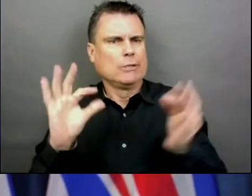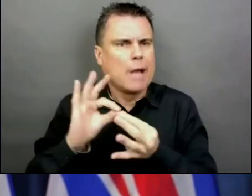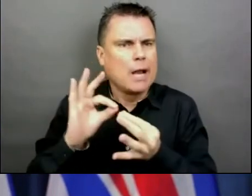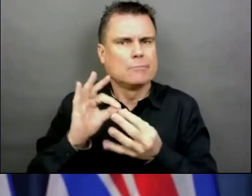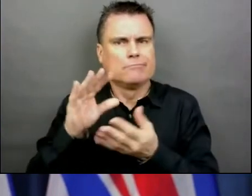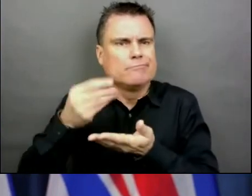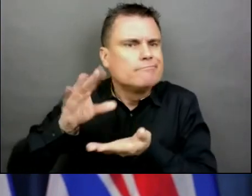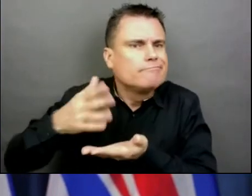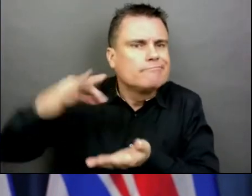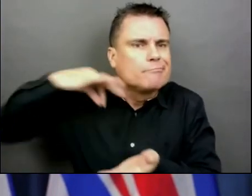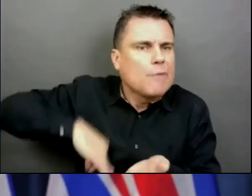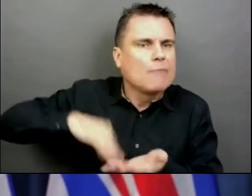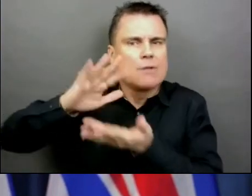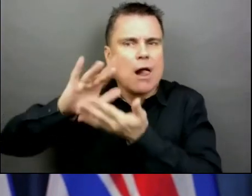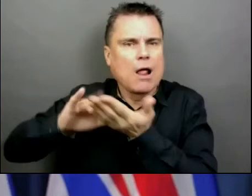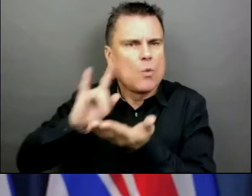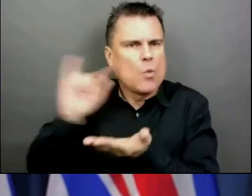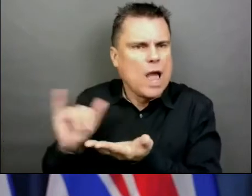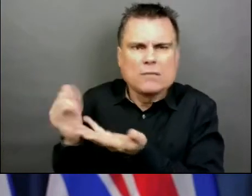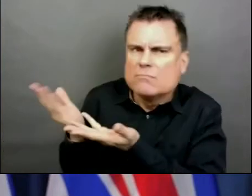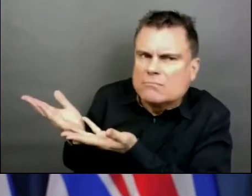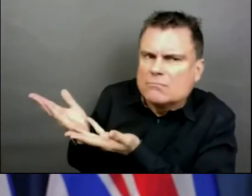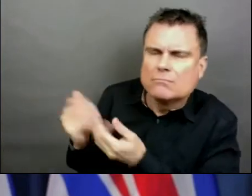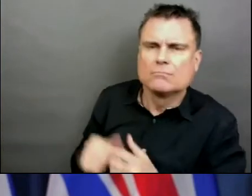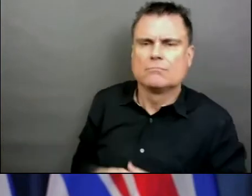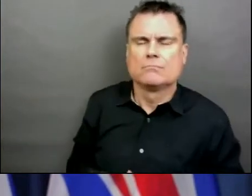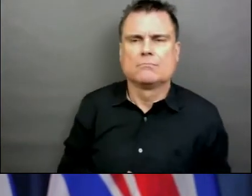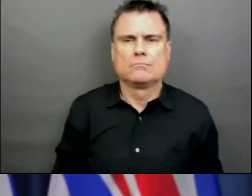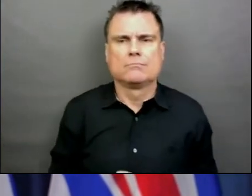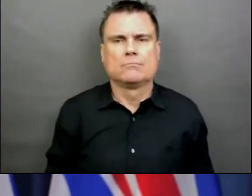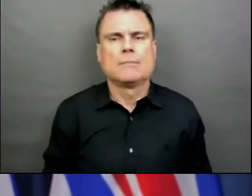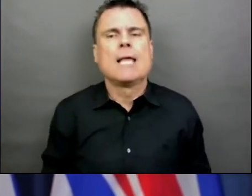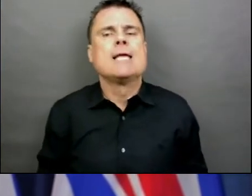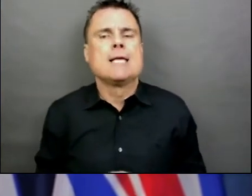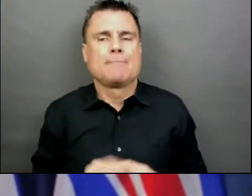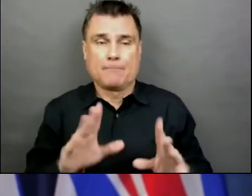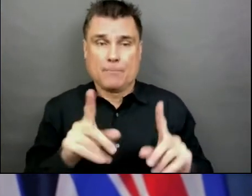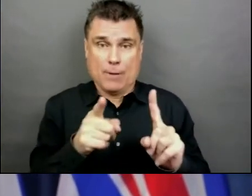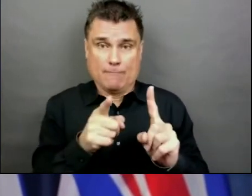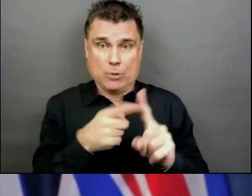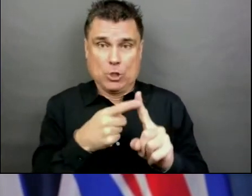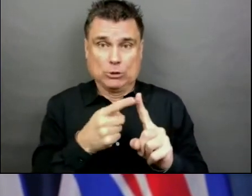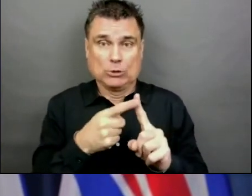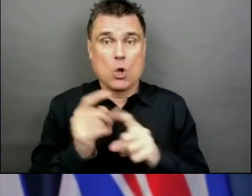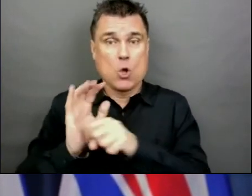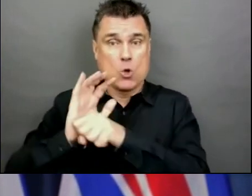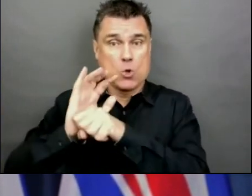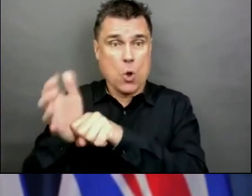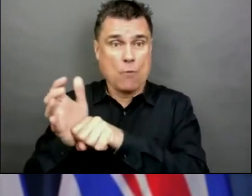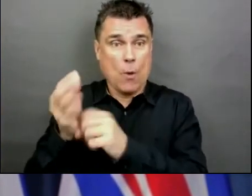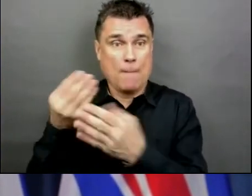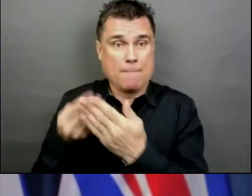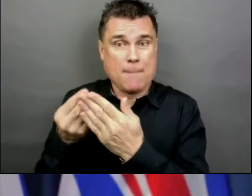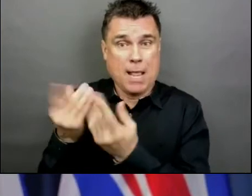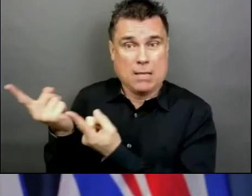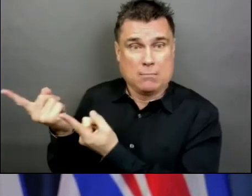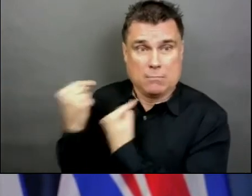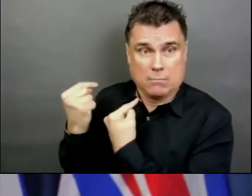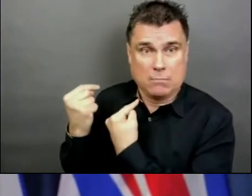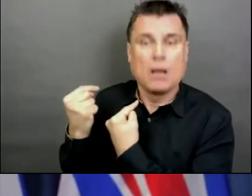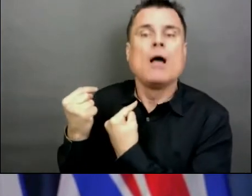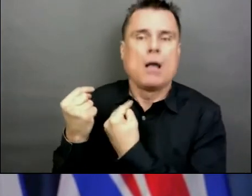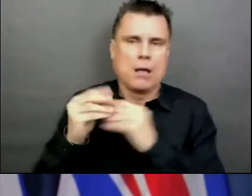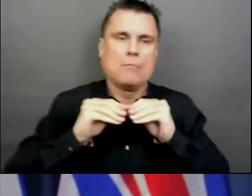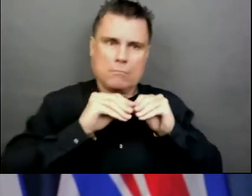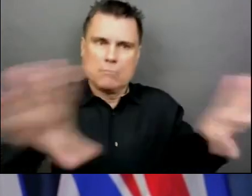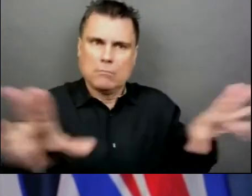Yeah, on that first part of the question, you will be hearing about the COVID rebate very soon. As